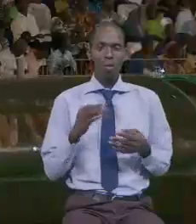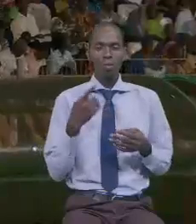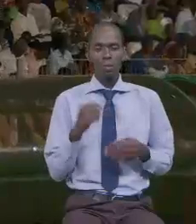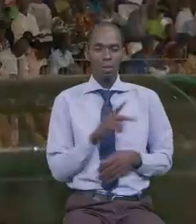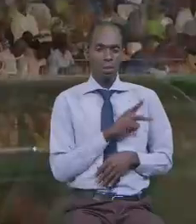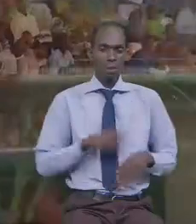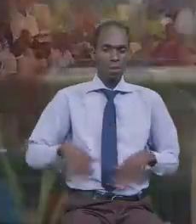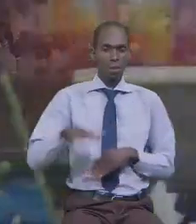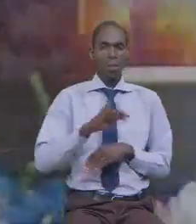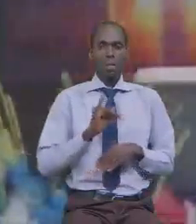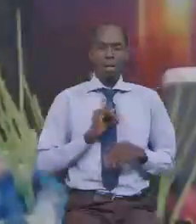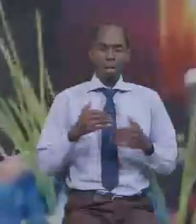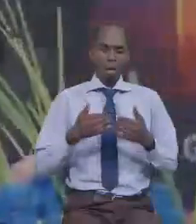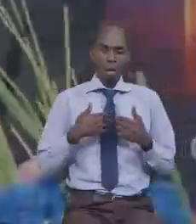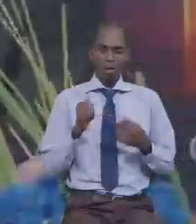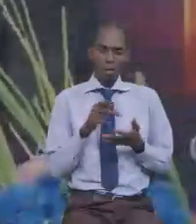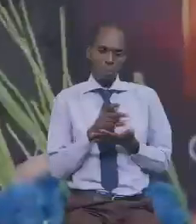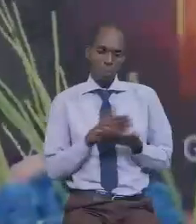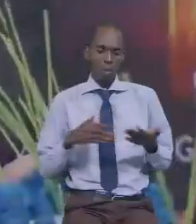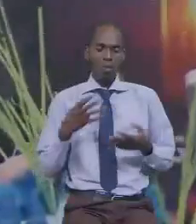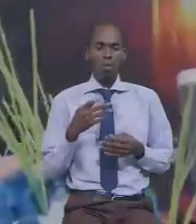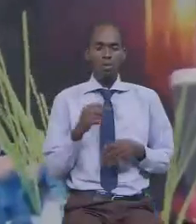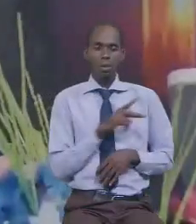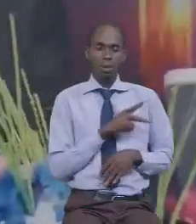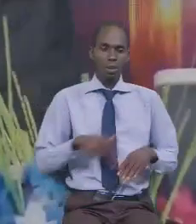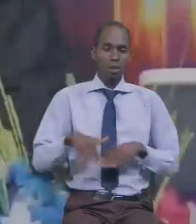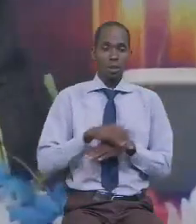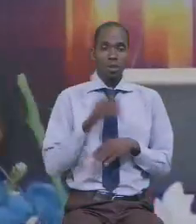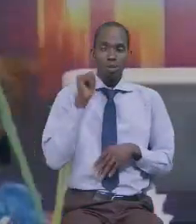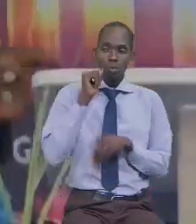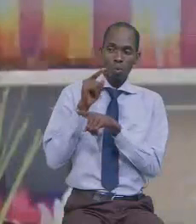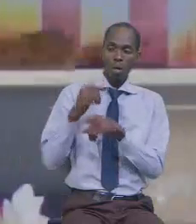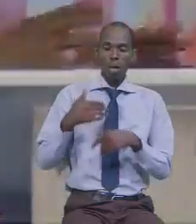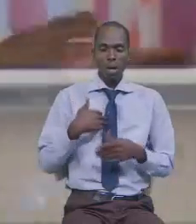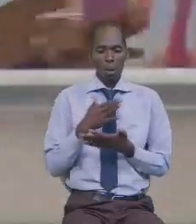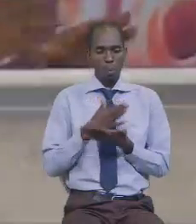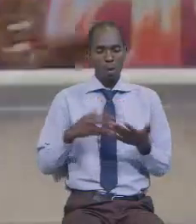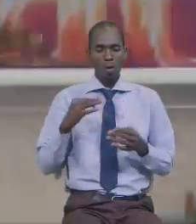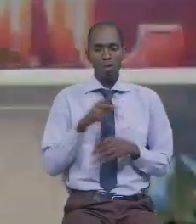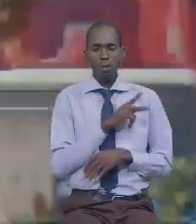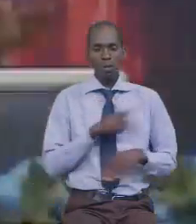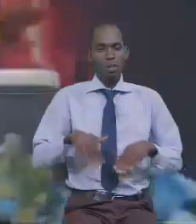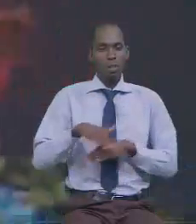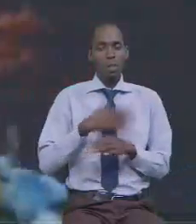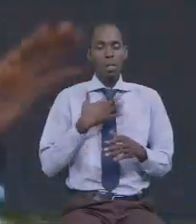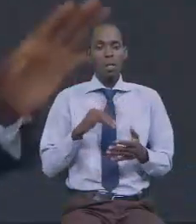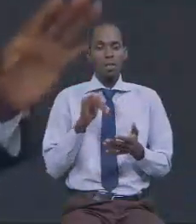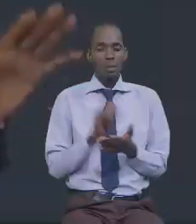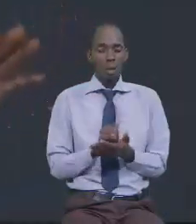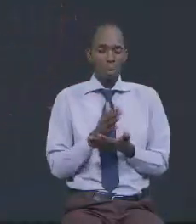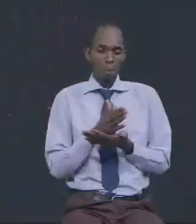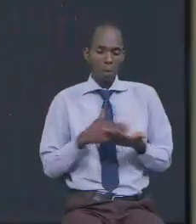have a portion of the kingdom. She has a portion of the kingdom. And the portion assigned to